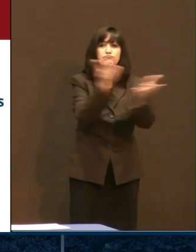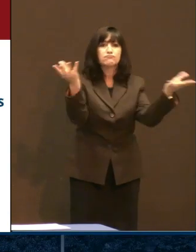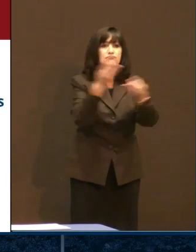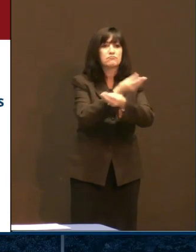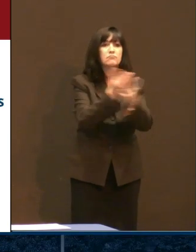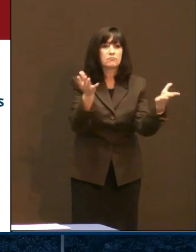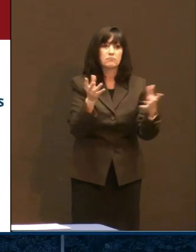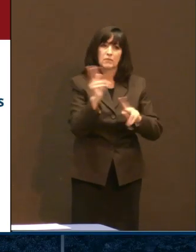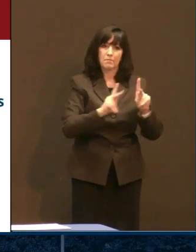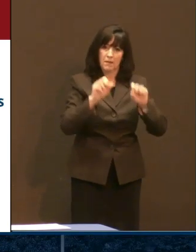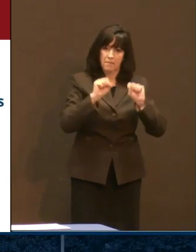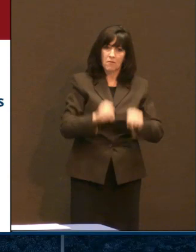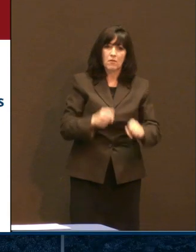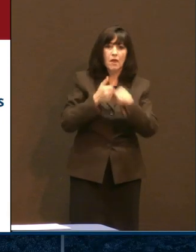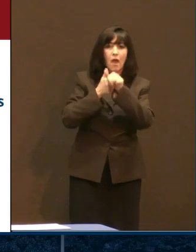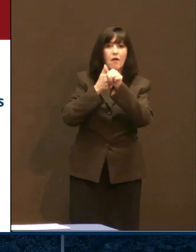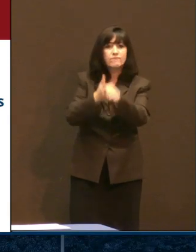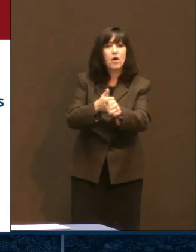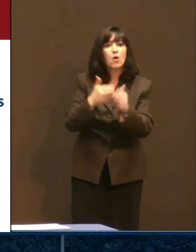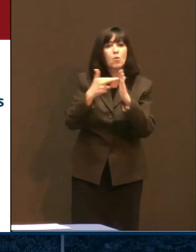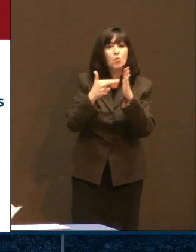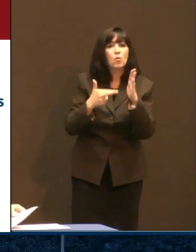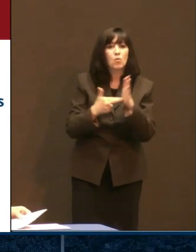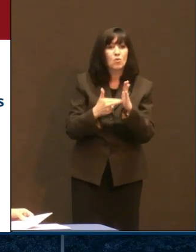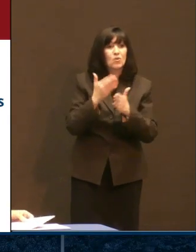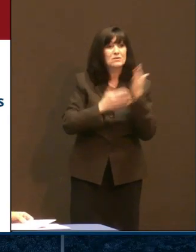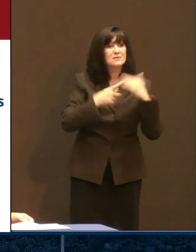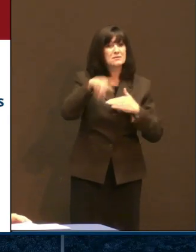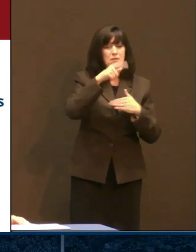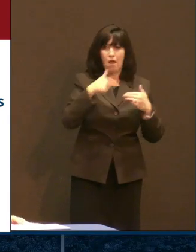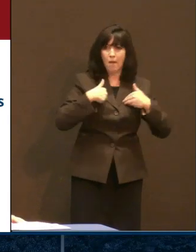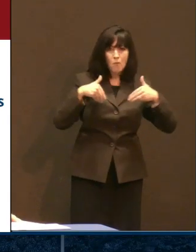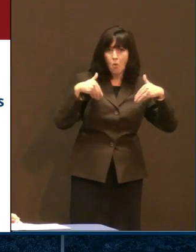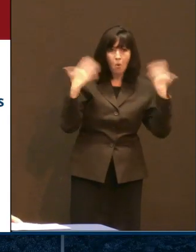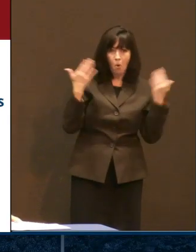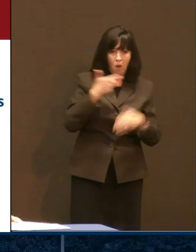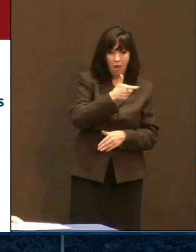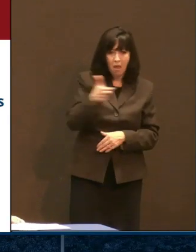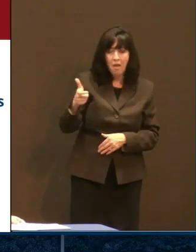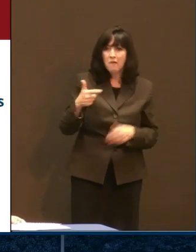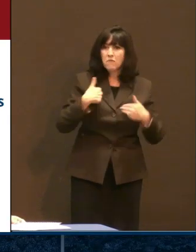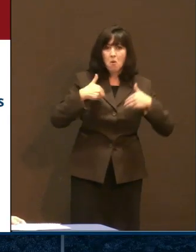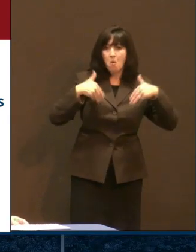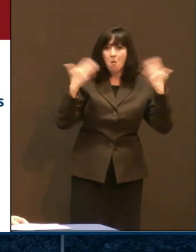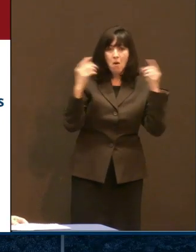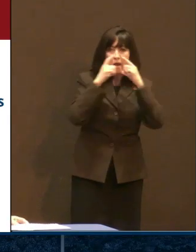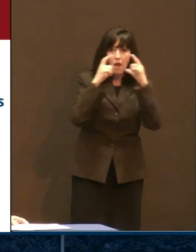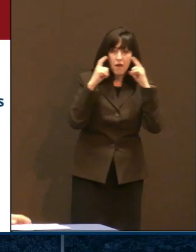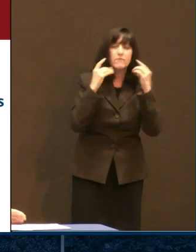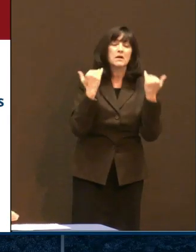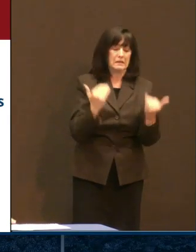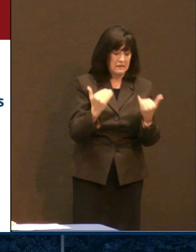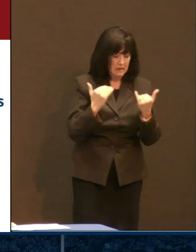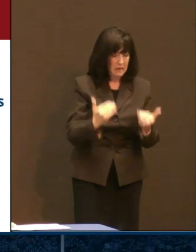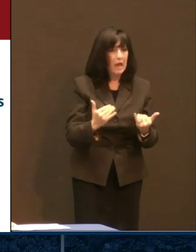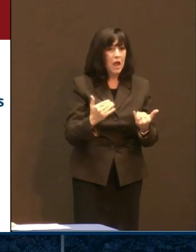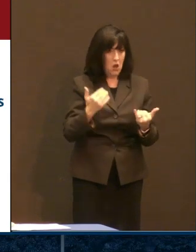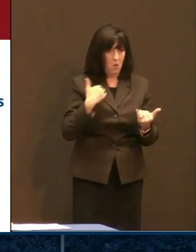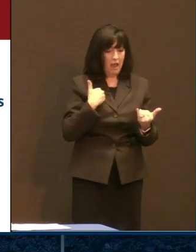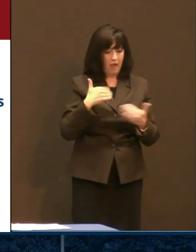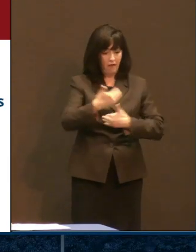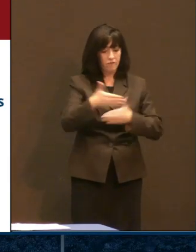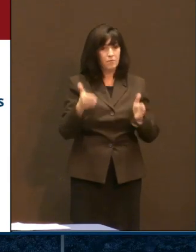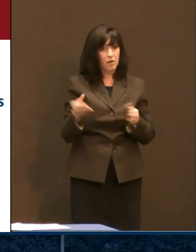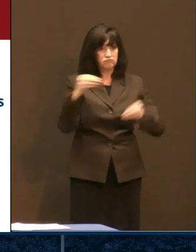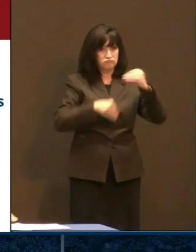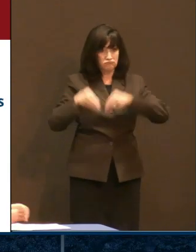but put some numbers around it today, is sheltering. So this is taking individuals from a area where maybe